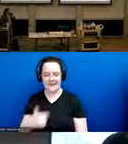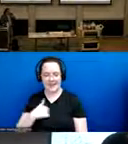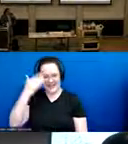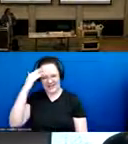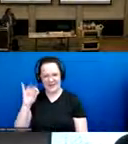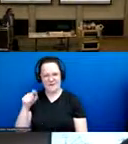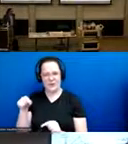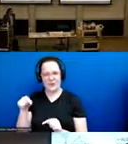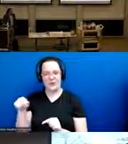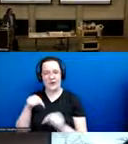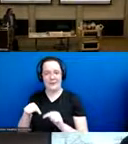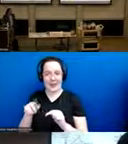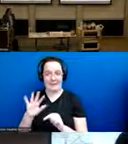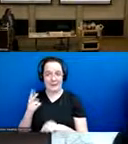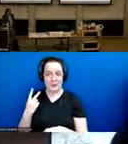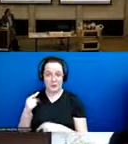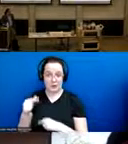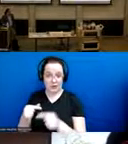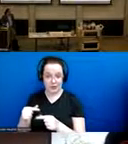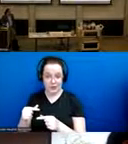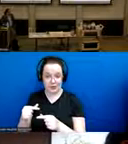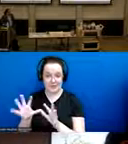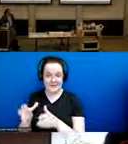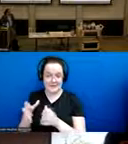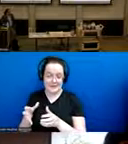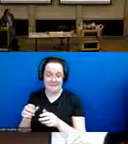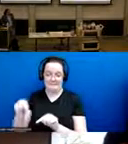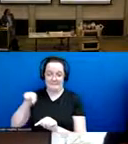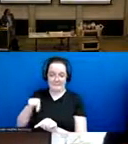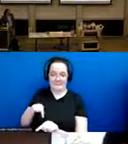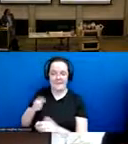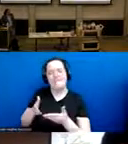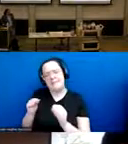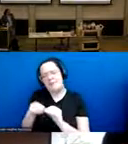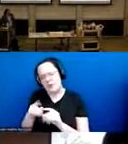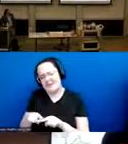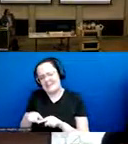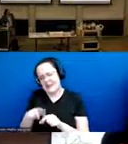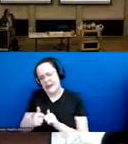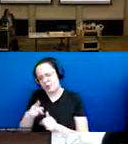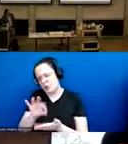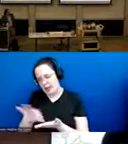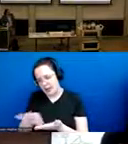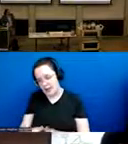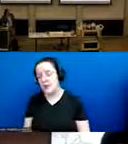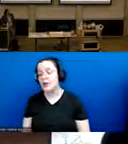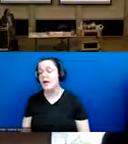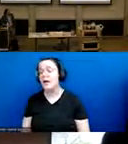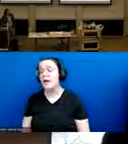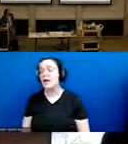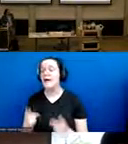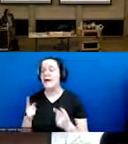2 generations, maybe more, depending on how you're counting, that when people were sort of debating